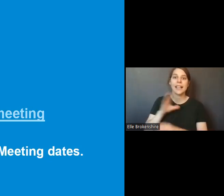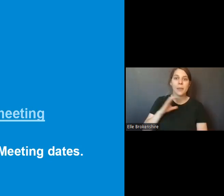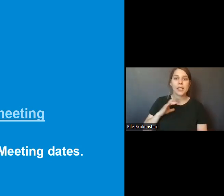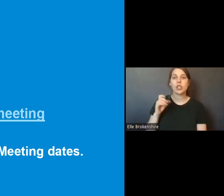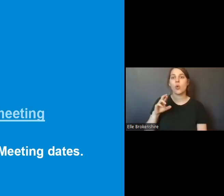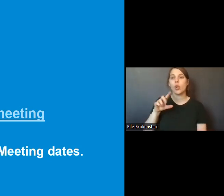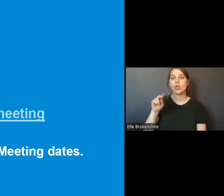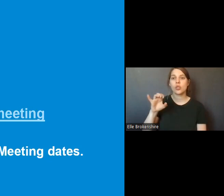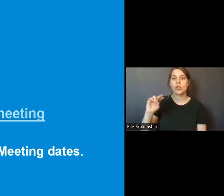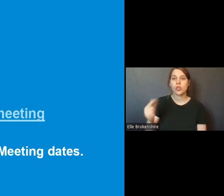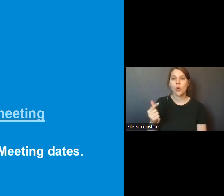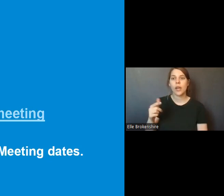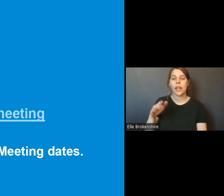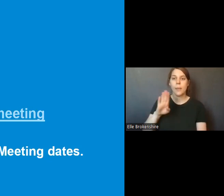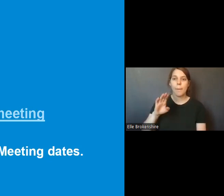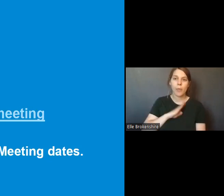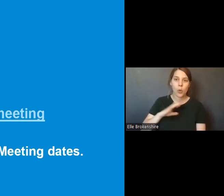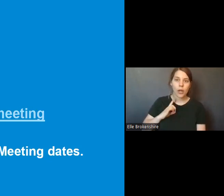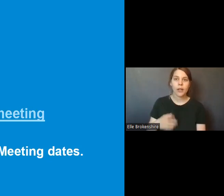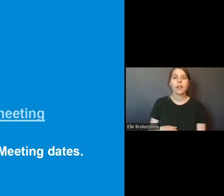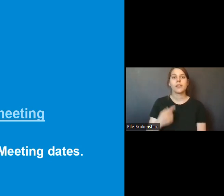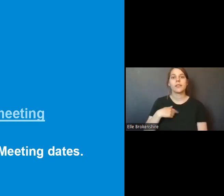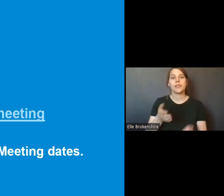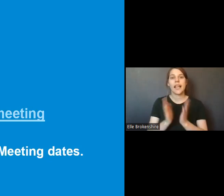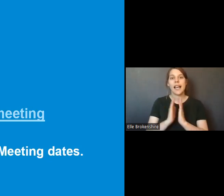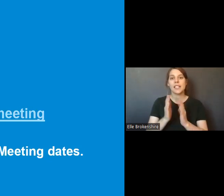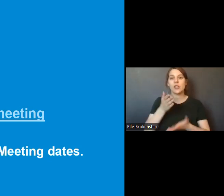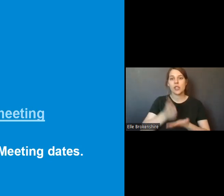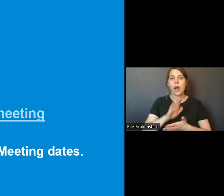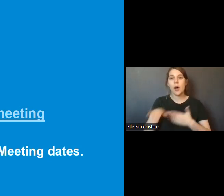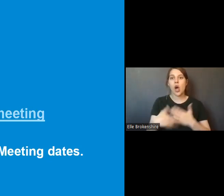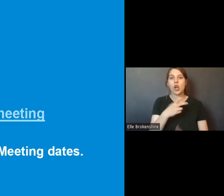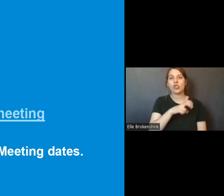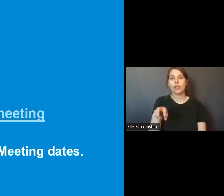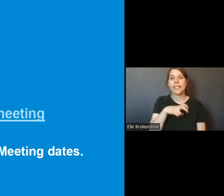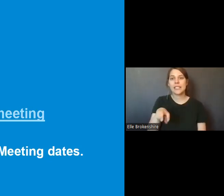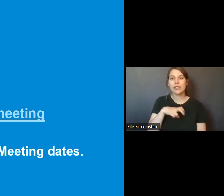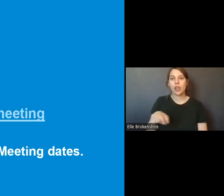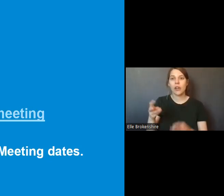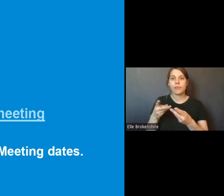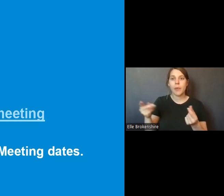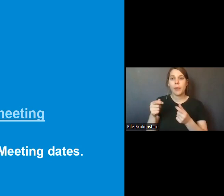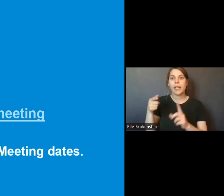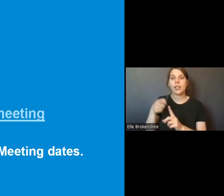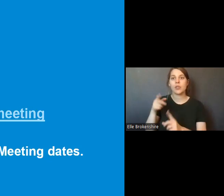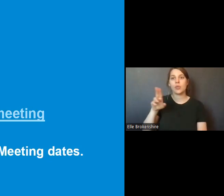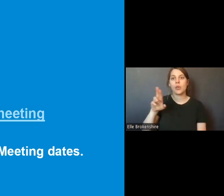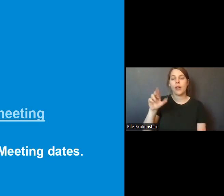we strongly request that the City Council stop all transfer of parcels to the URA to avoid a similar endangerment of our public